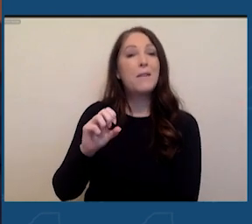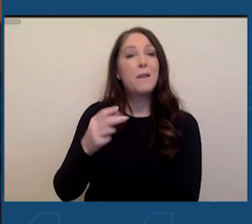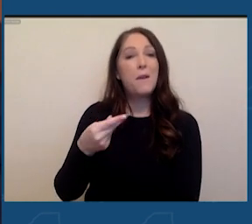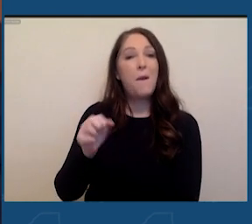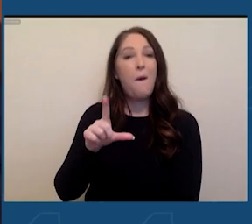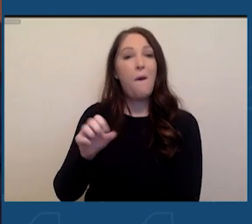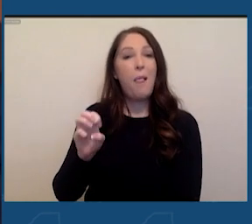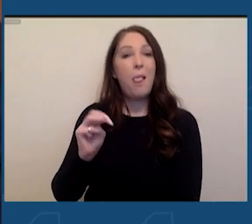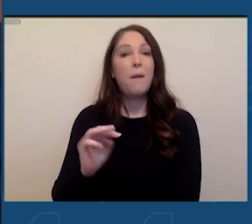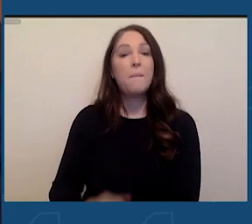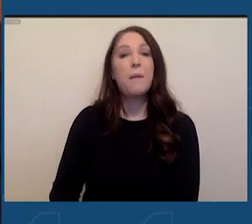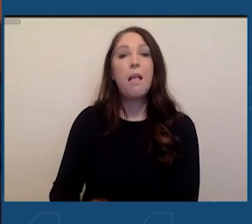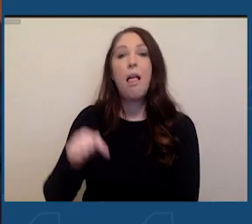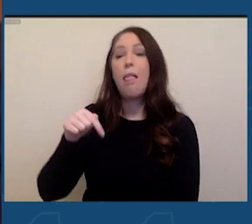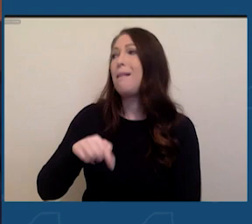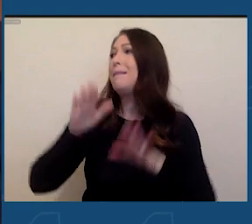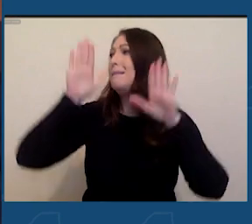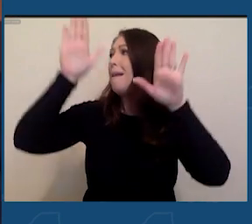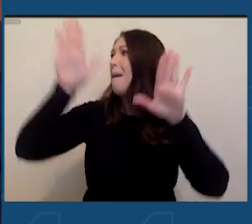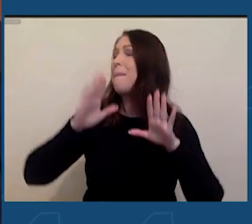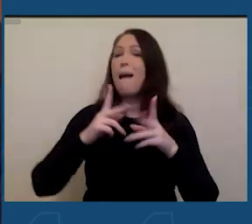is a wonderful place, right?